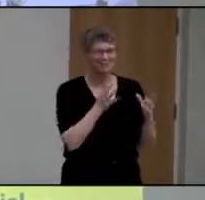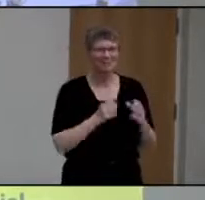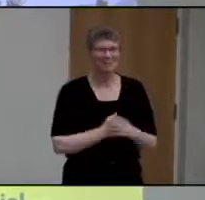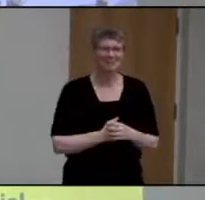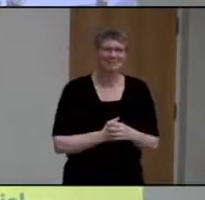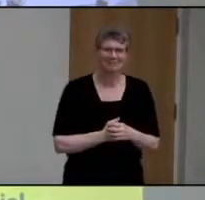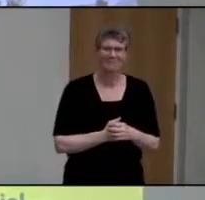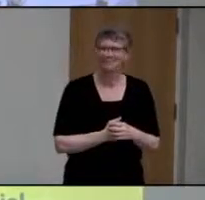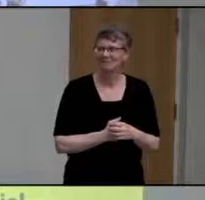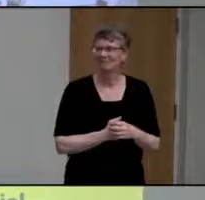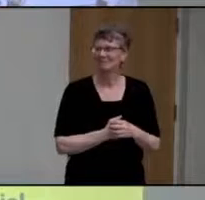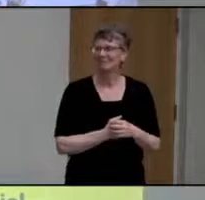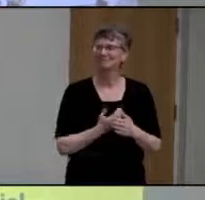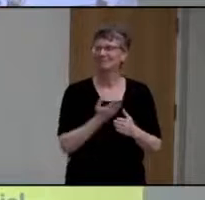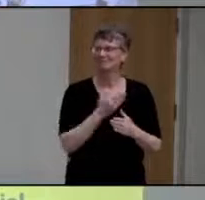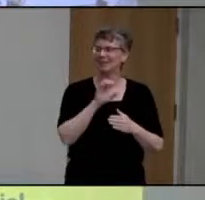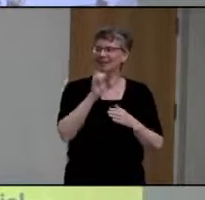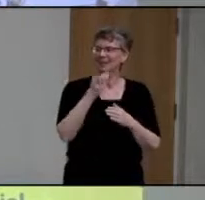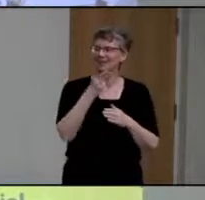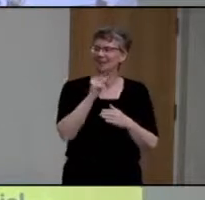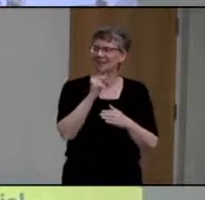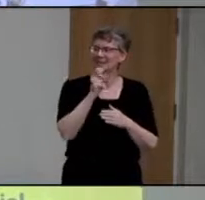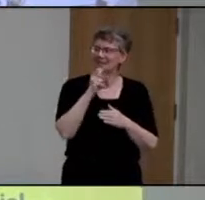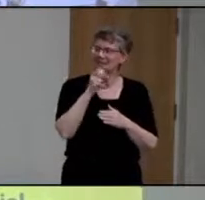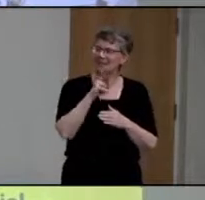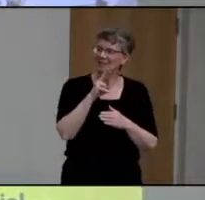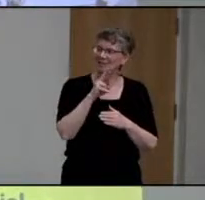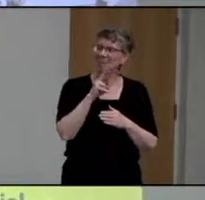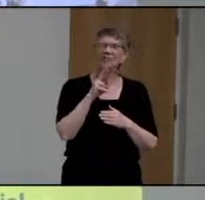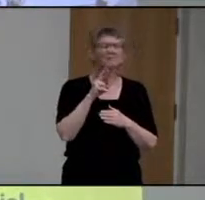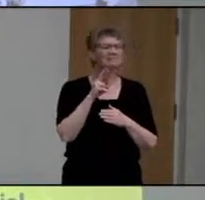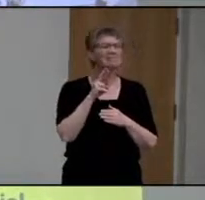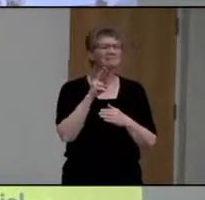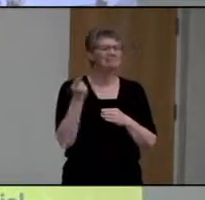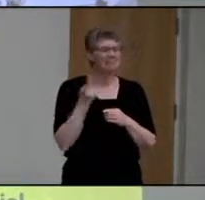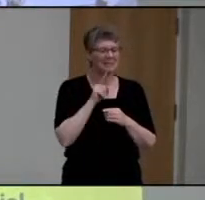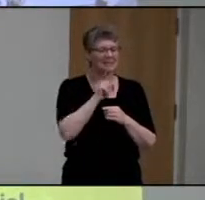Chancellor Garrity, why don't you come up and officially wrap?